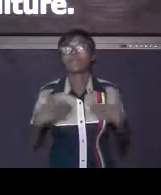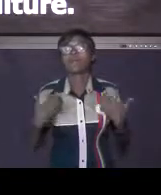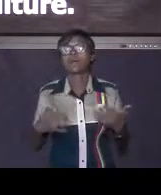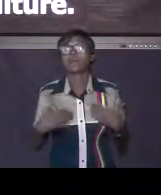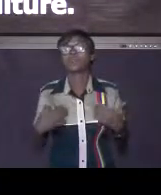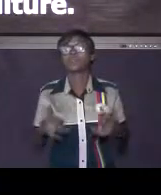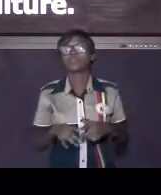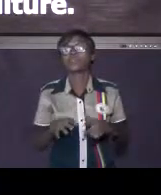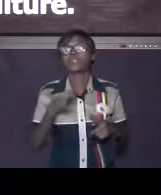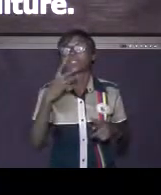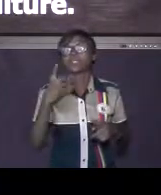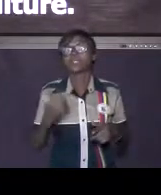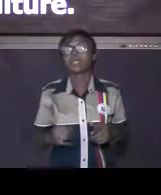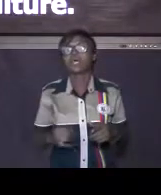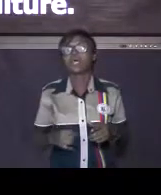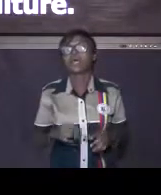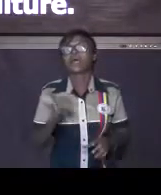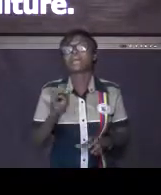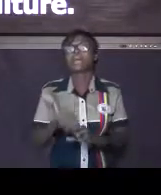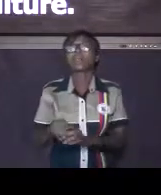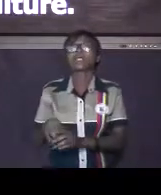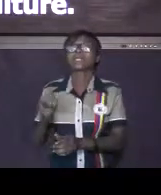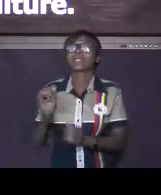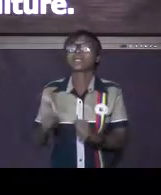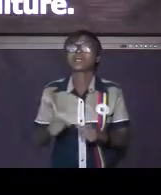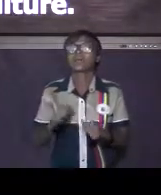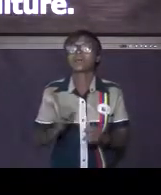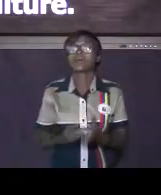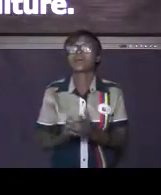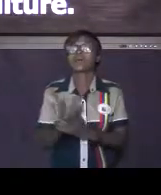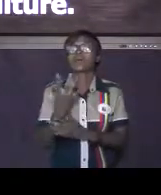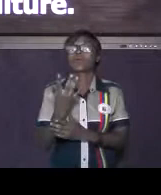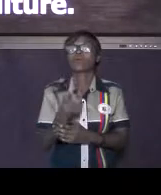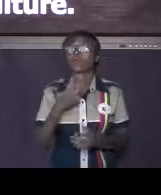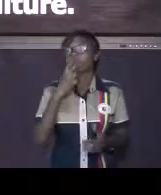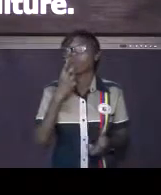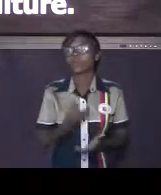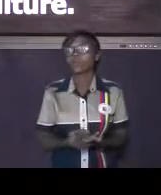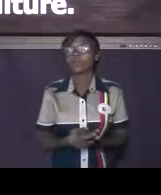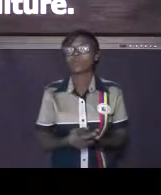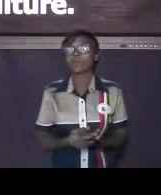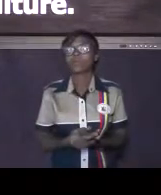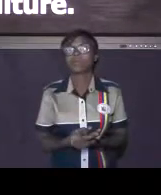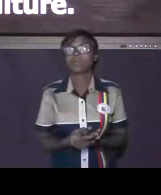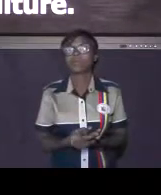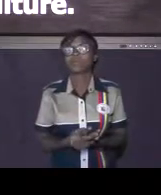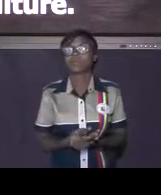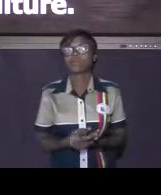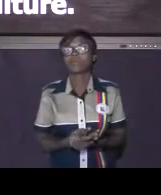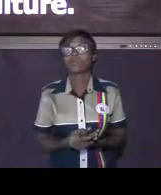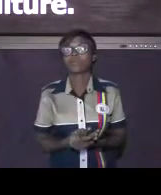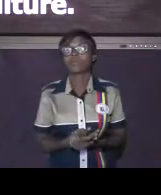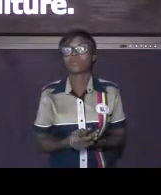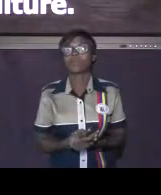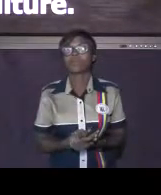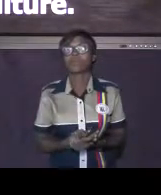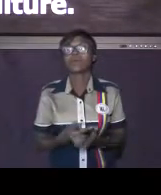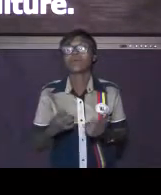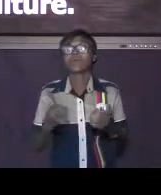the plants or the crops to germinate properly. And all plants need at least some water to survive.